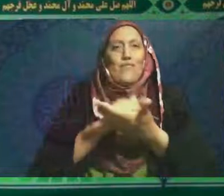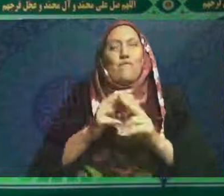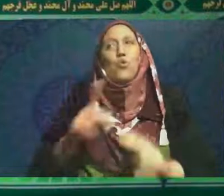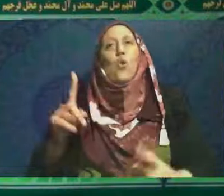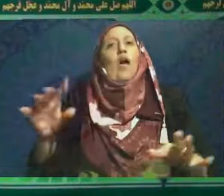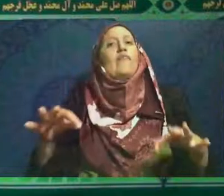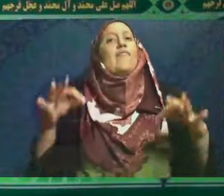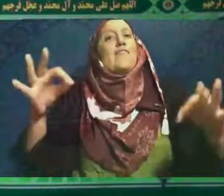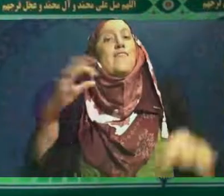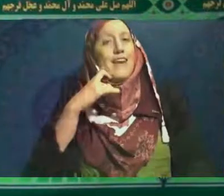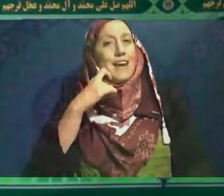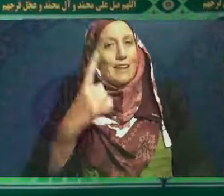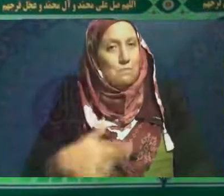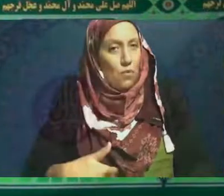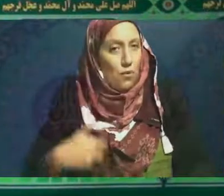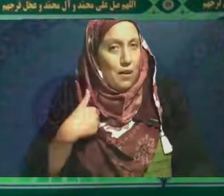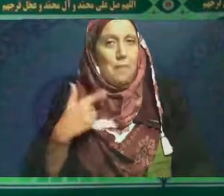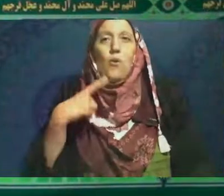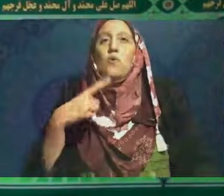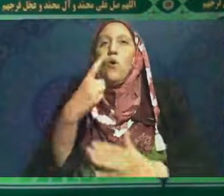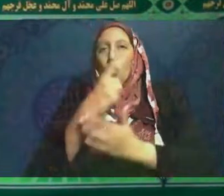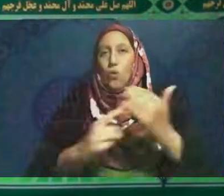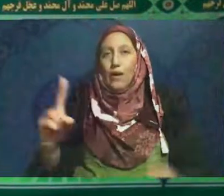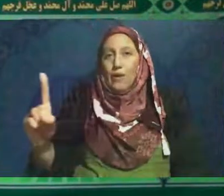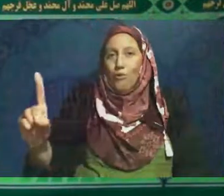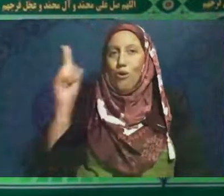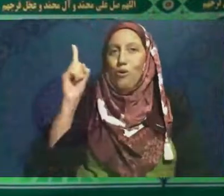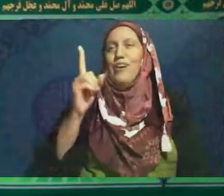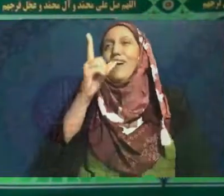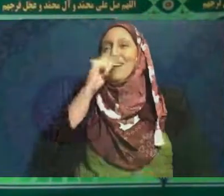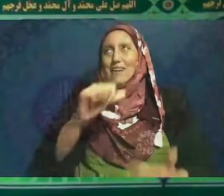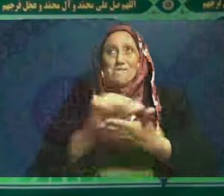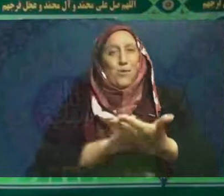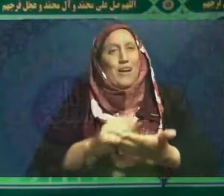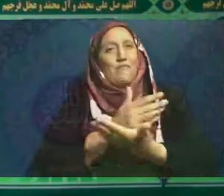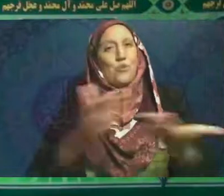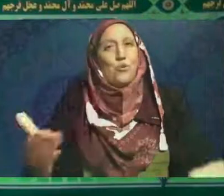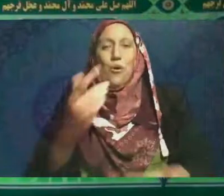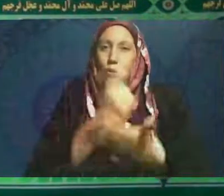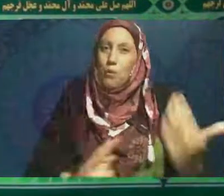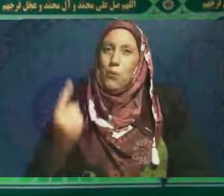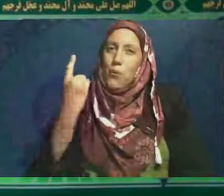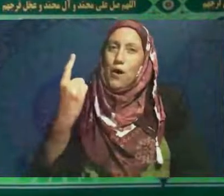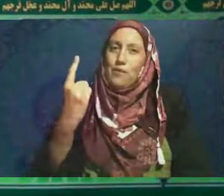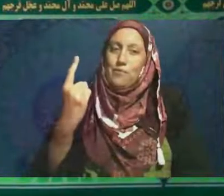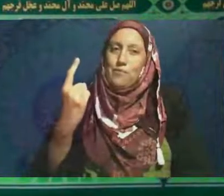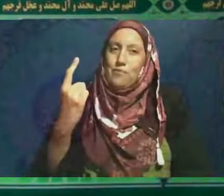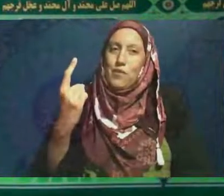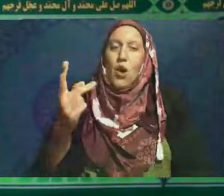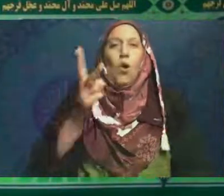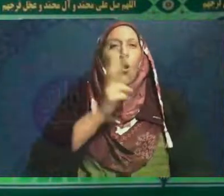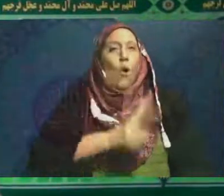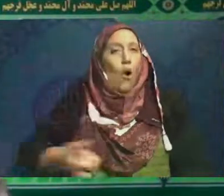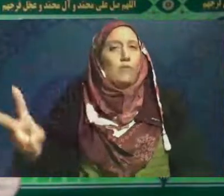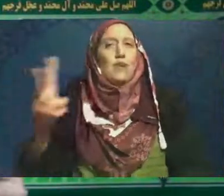who is oft forgiving, most merciful. So the oft forgiving, most merciful God has appointed and